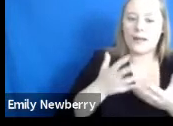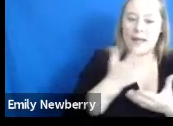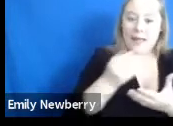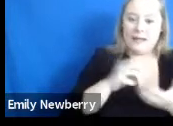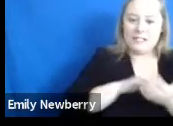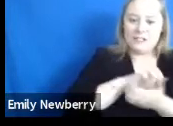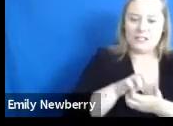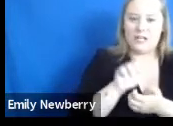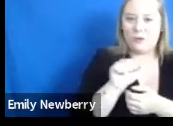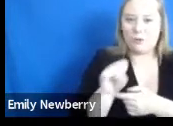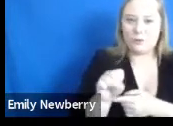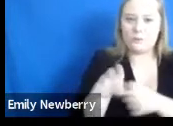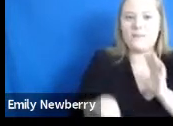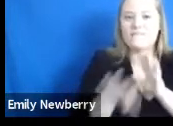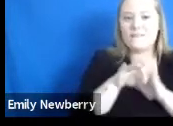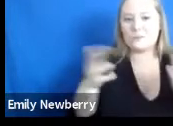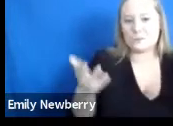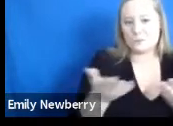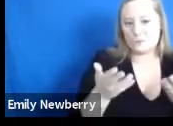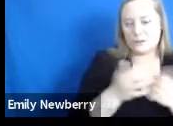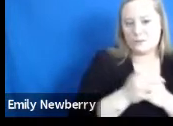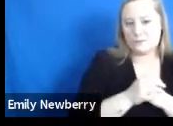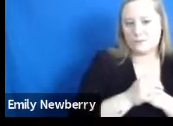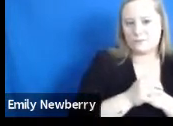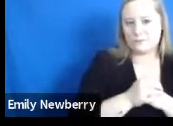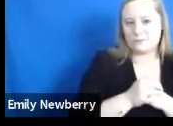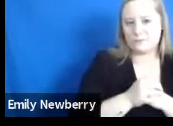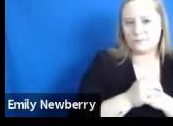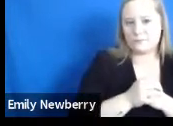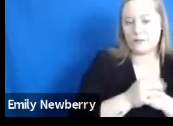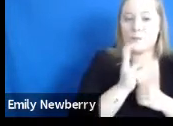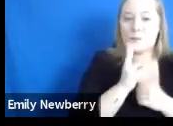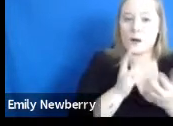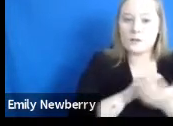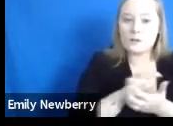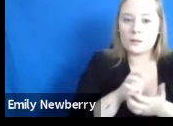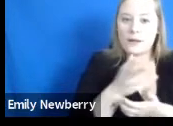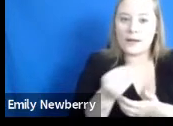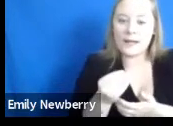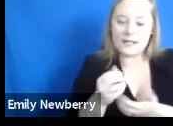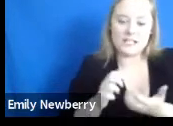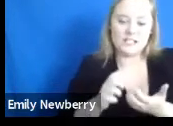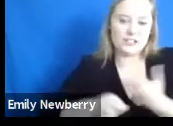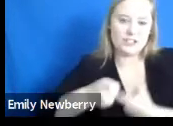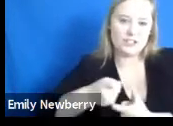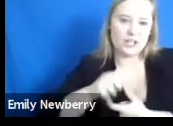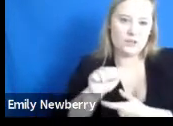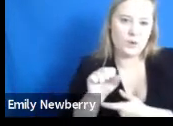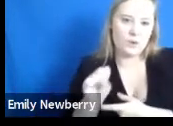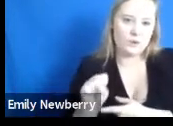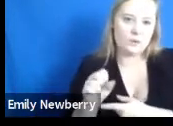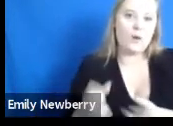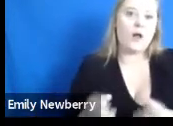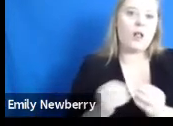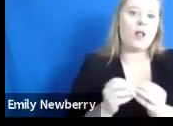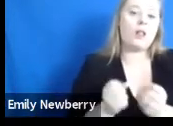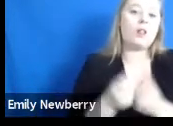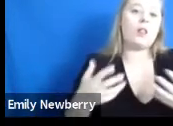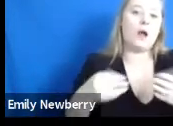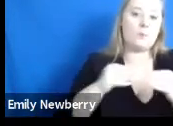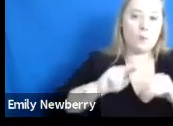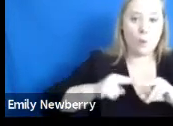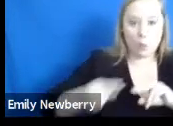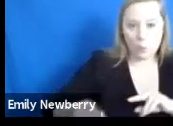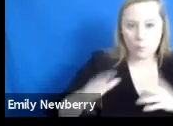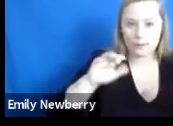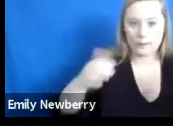we found was water soluble and exchangeable arsenic were much lower in fraction as compared to